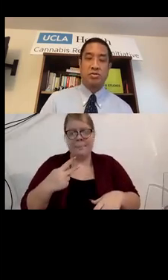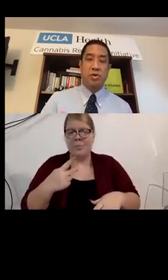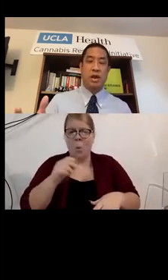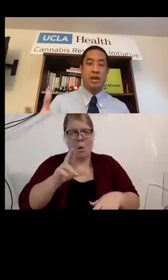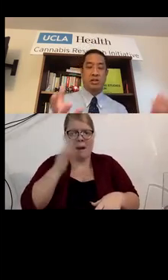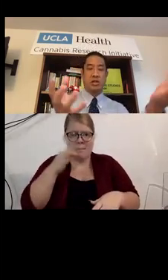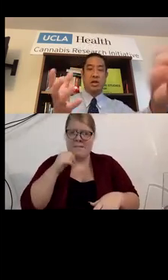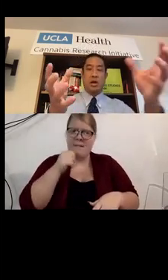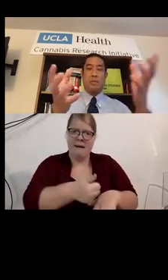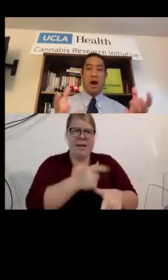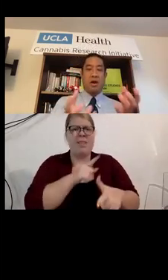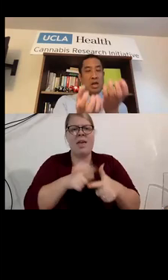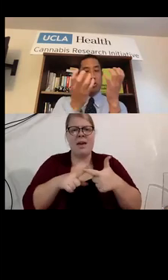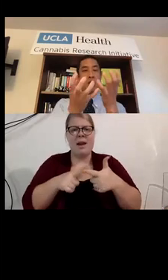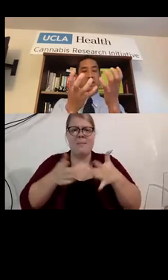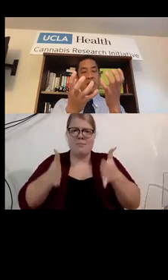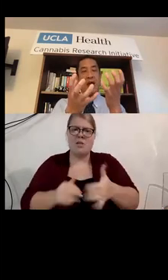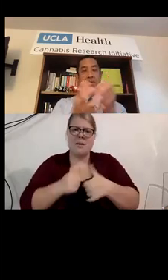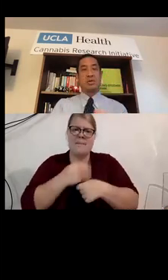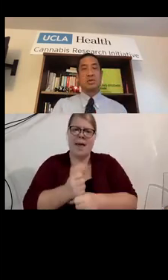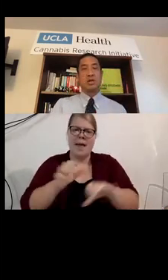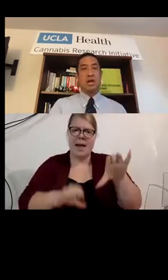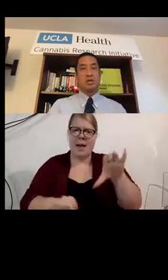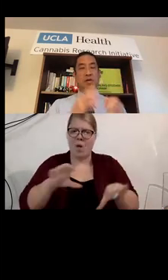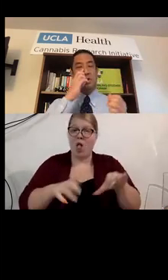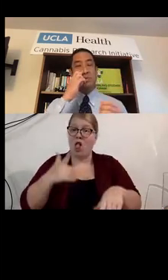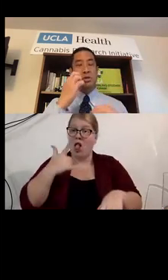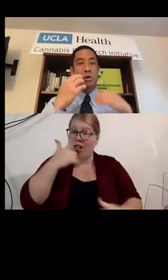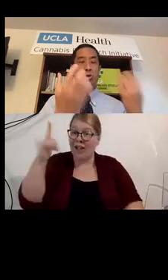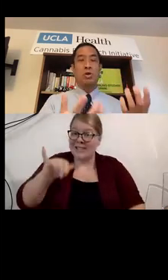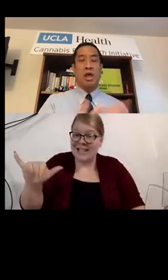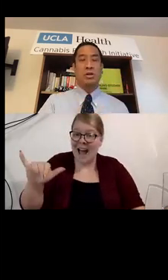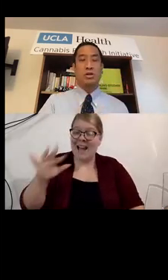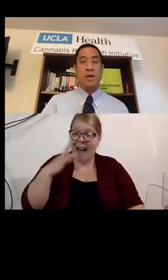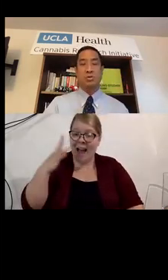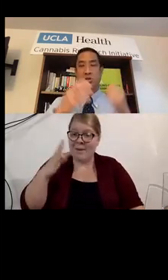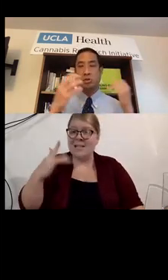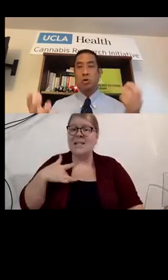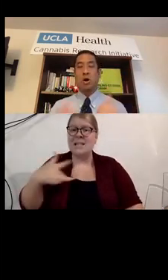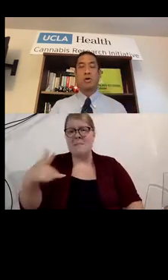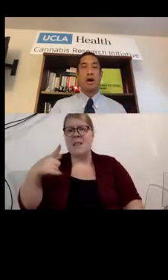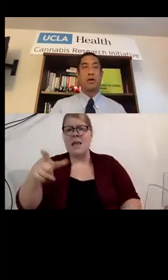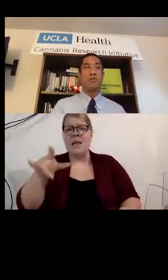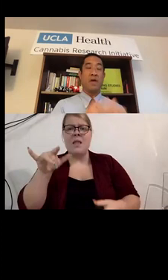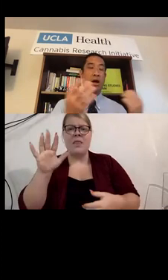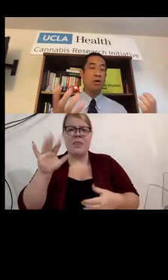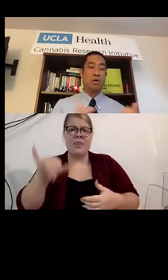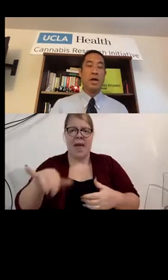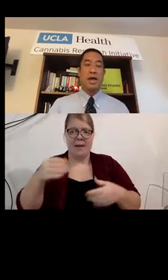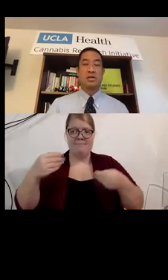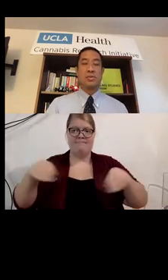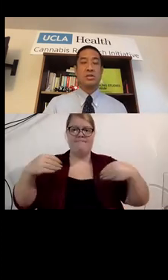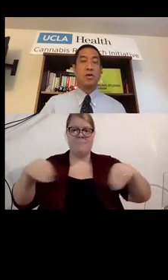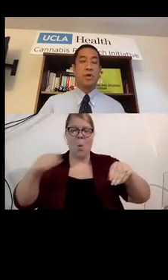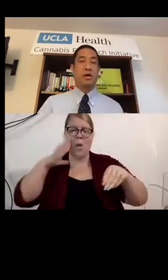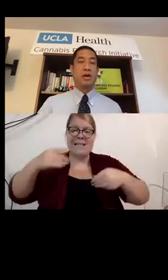chemicals creating this product that looks like cannabis that's oftentimes sold in head shops or sold online or available